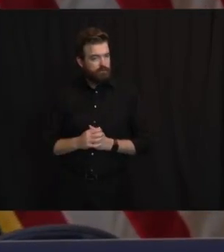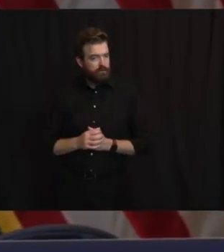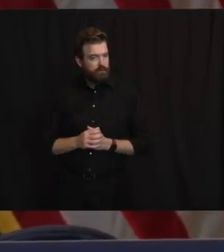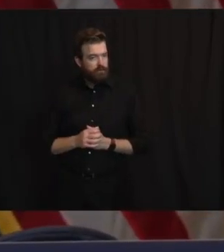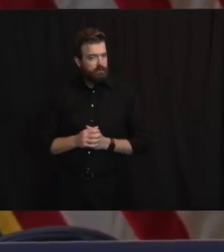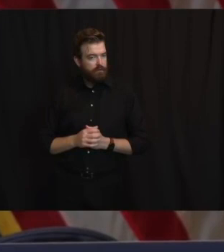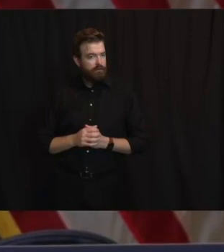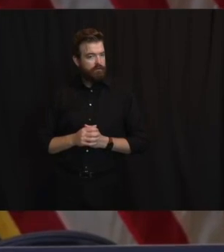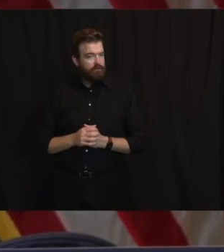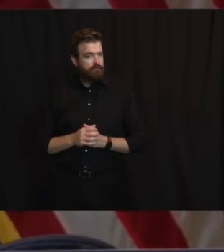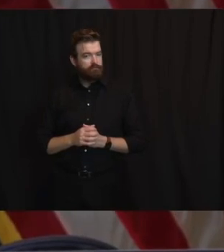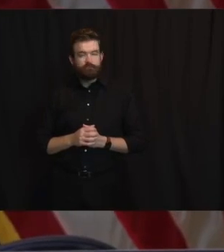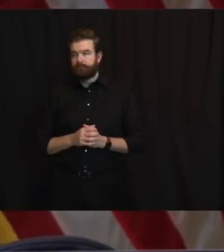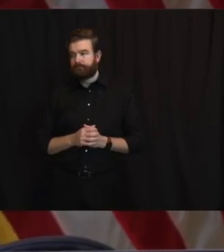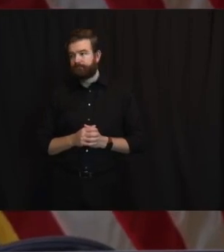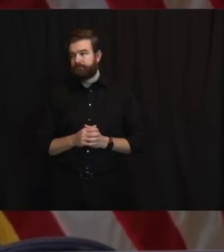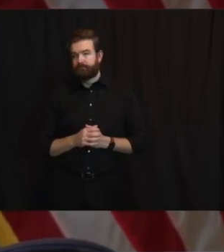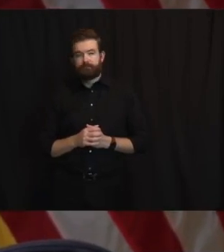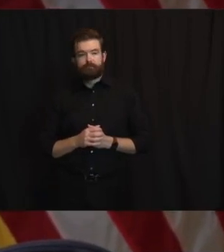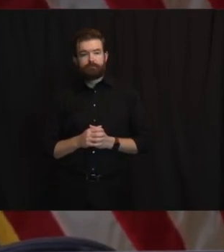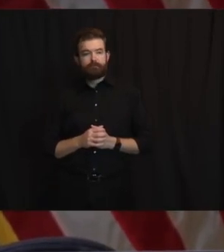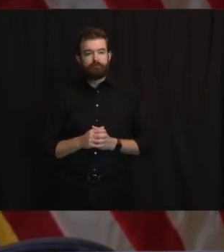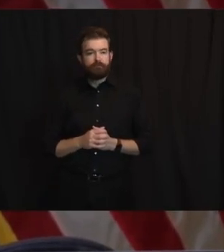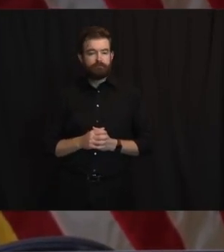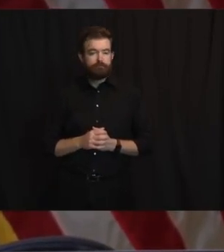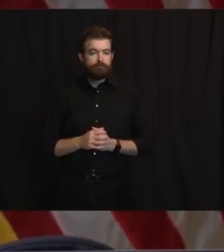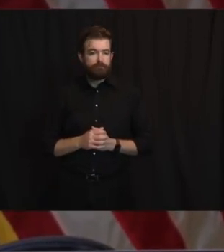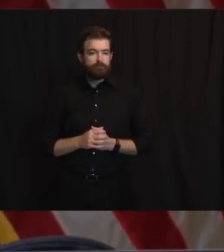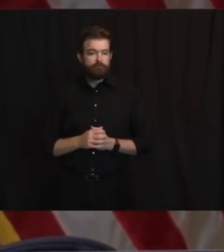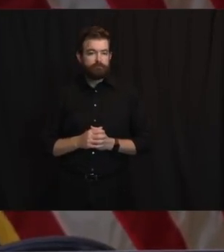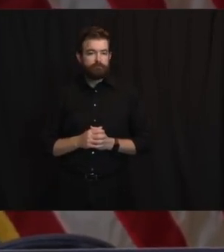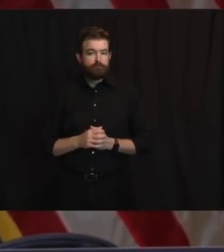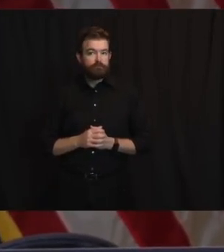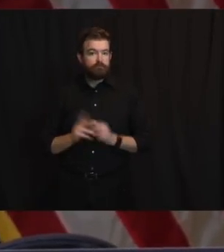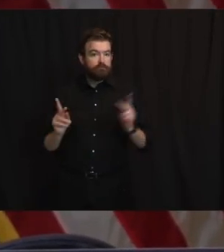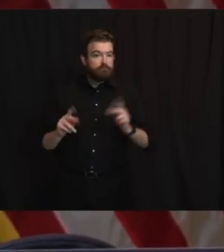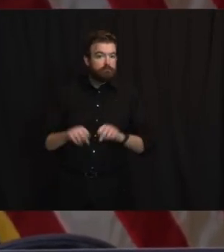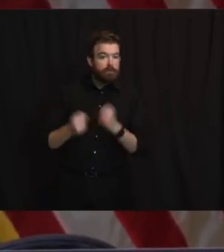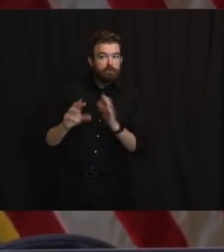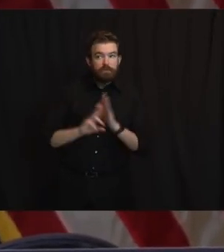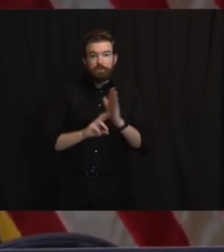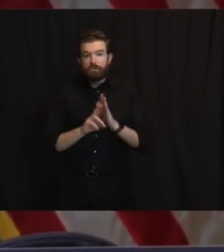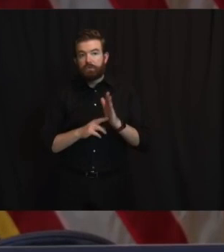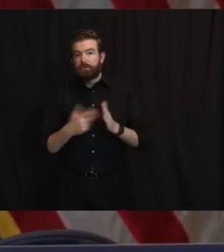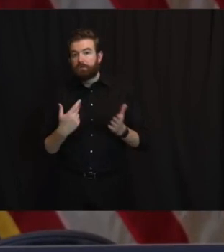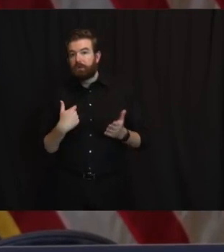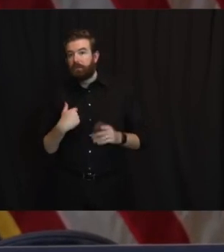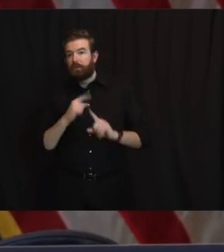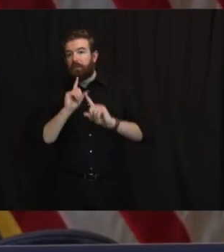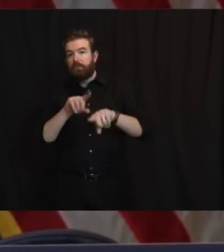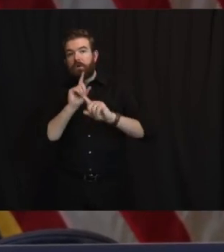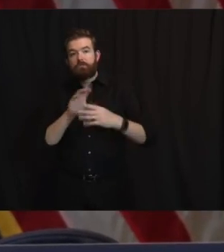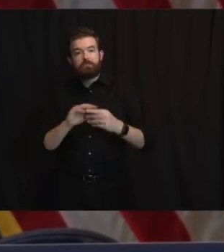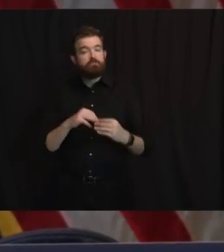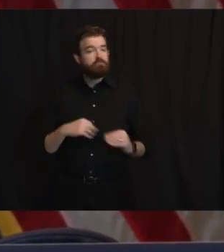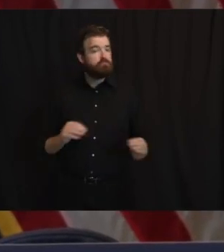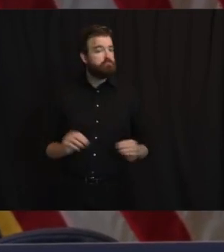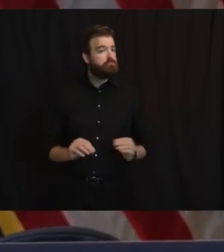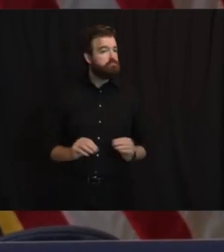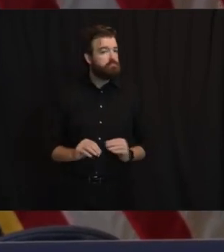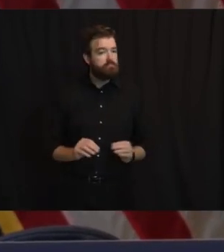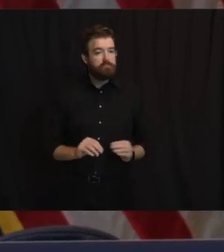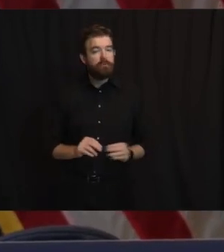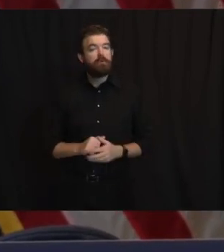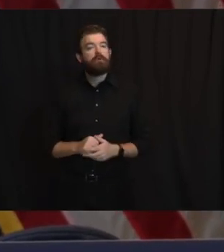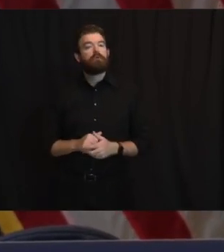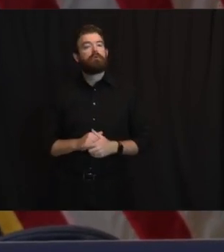the past few days with regards to executive order compliance. Yes, I was very pleased this morning, to your point, Governor, to receive a